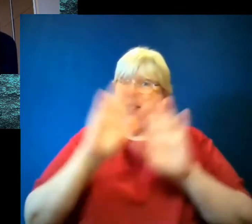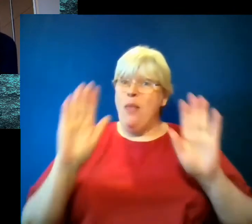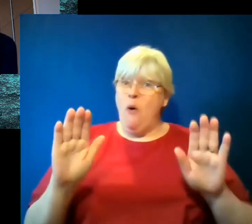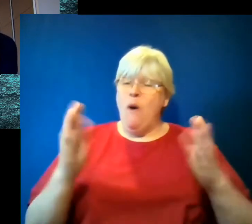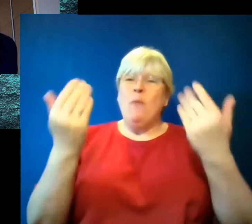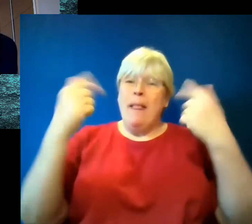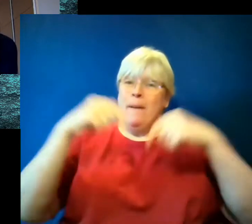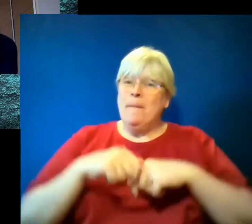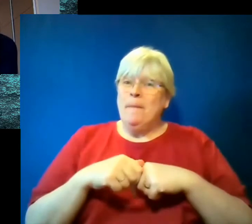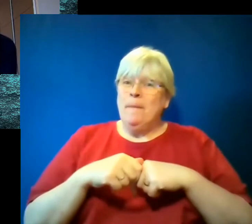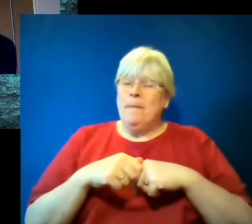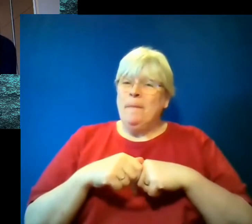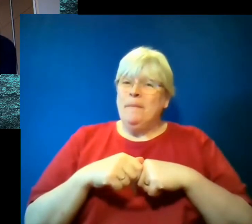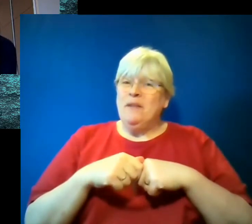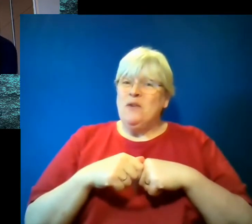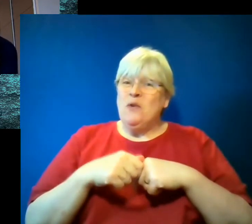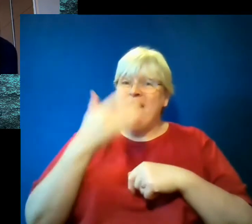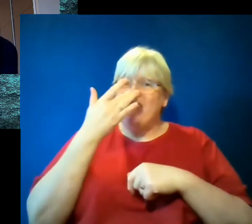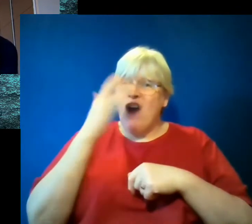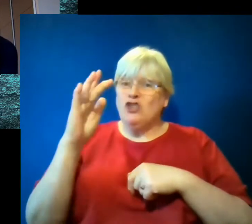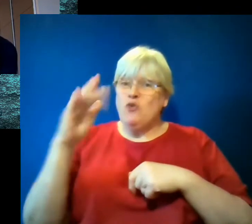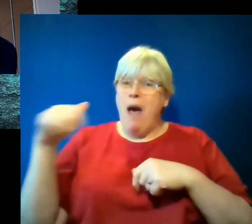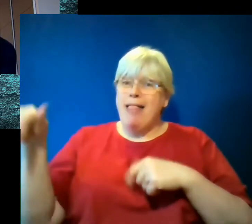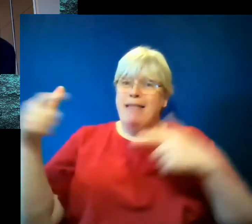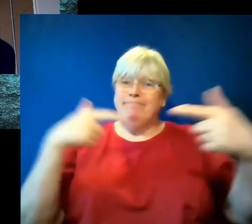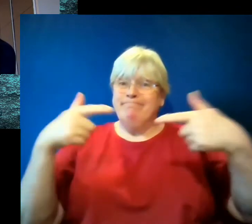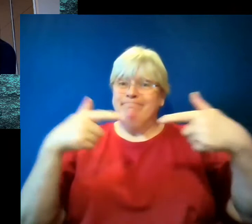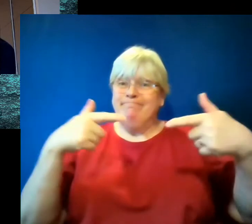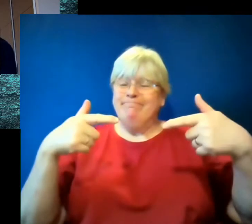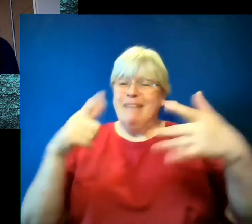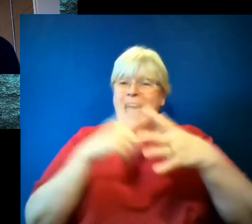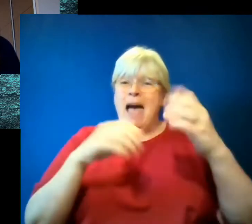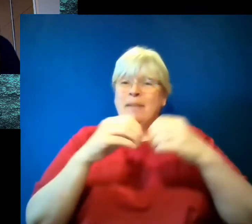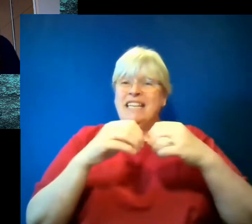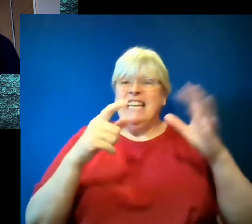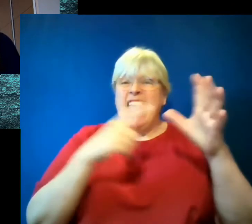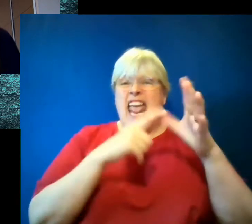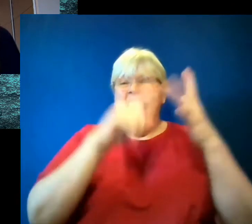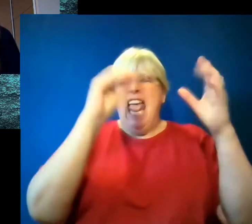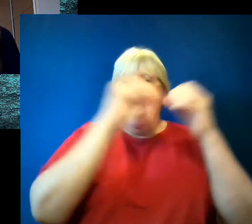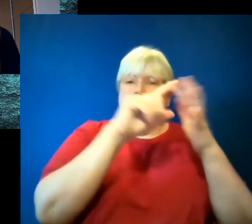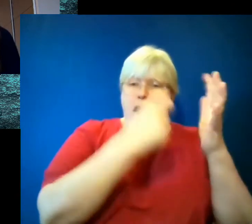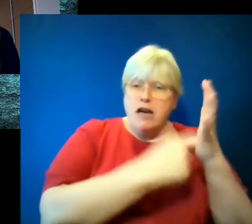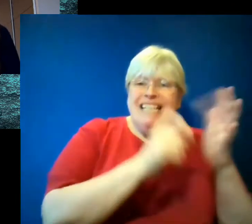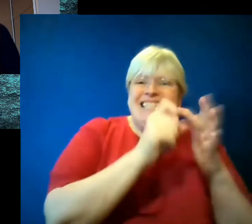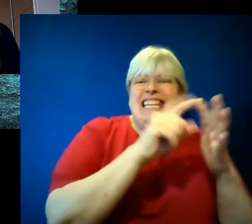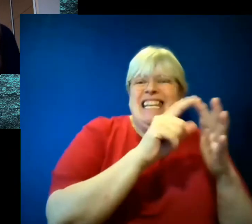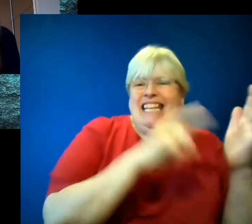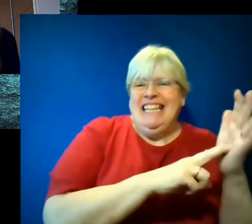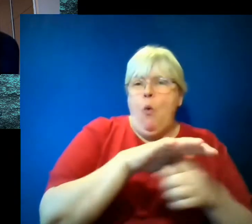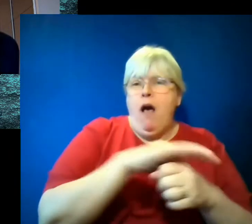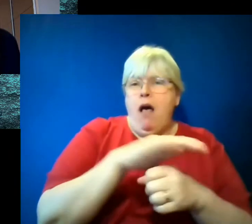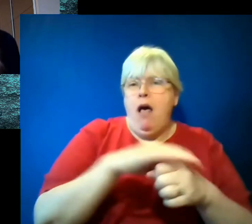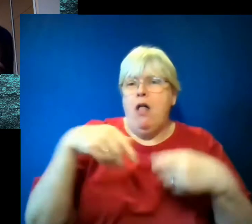to virtual Aberdeen, or as the locals call it, Aberdeen. So, welcome. How are